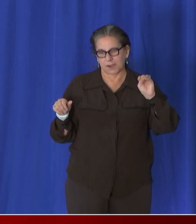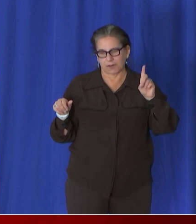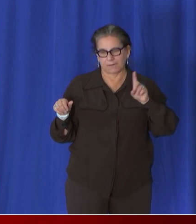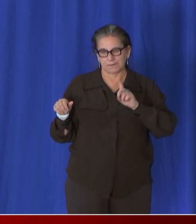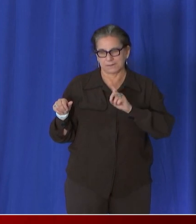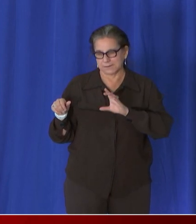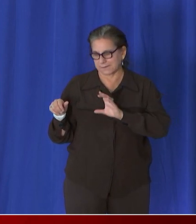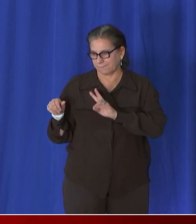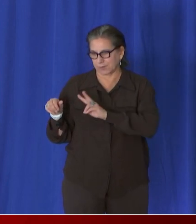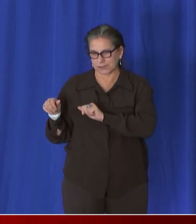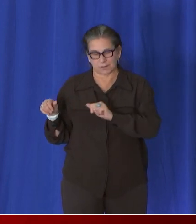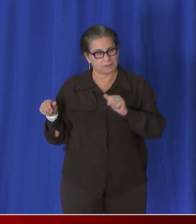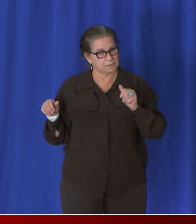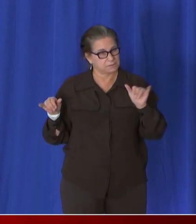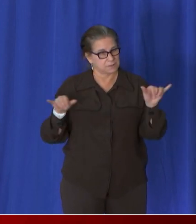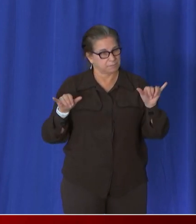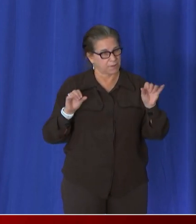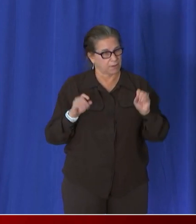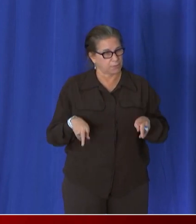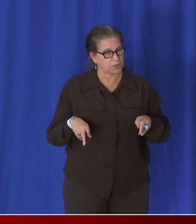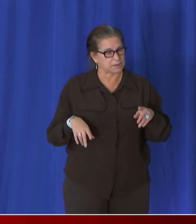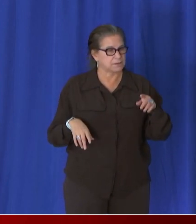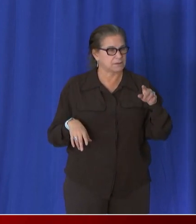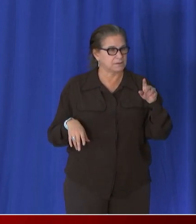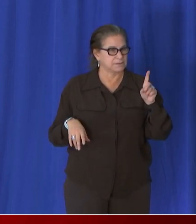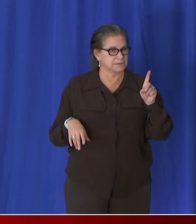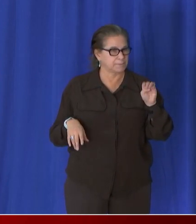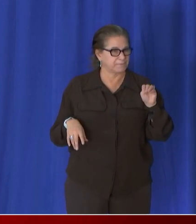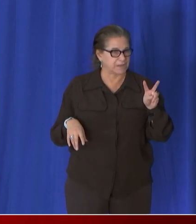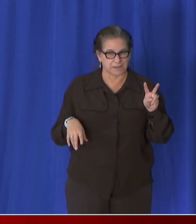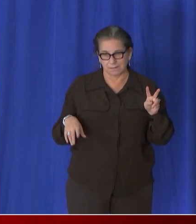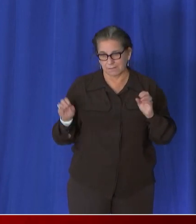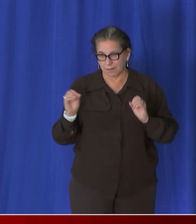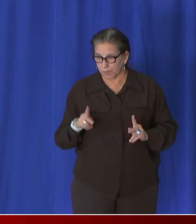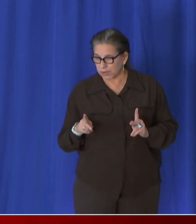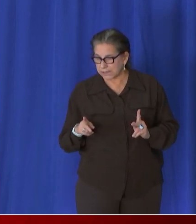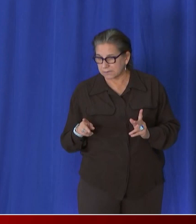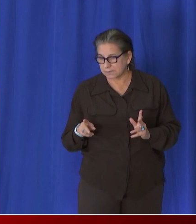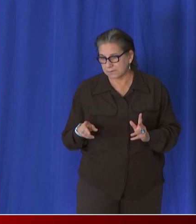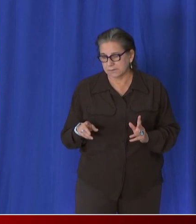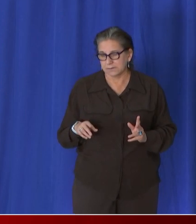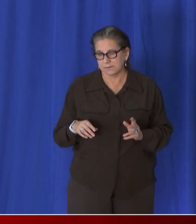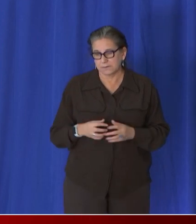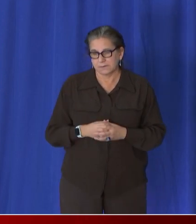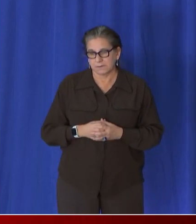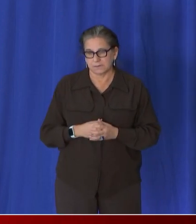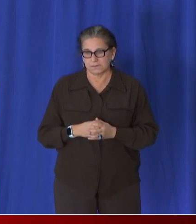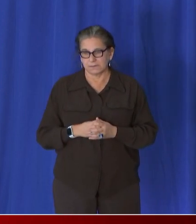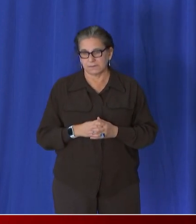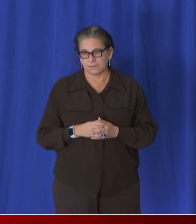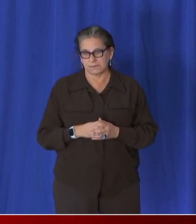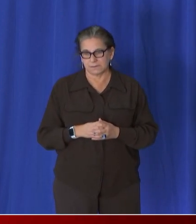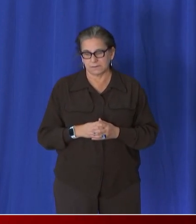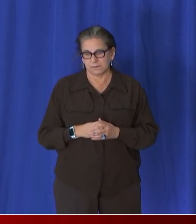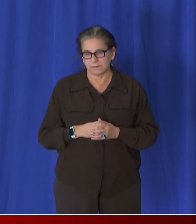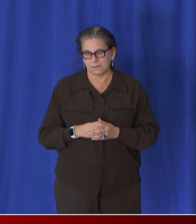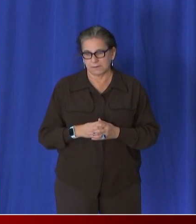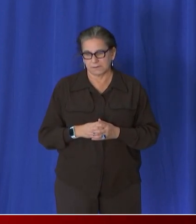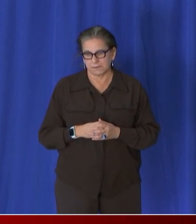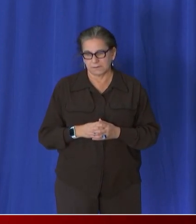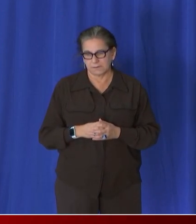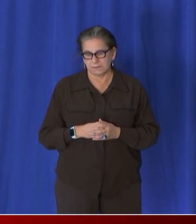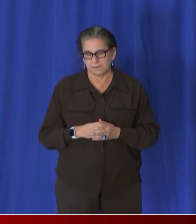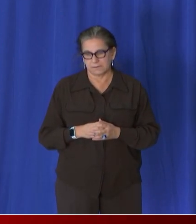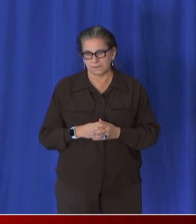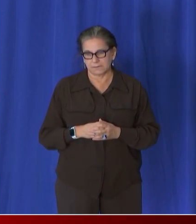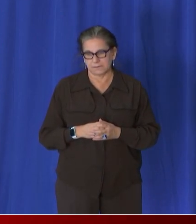any concern that people might start just grabbing them to sell on their own or do anything like that? They would get in a lot of trouble if we found that, and we